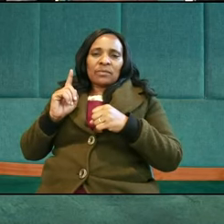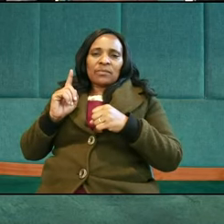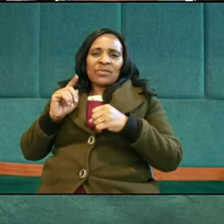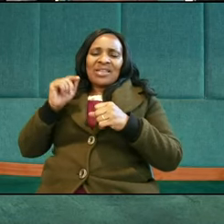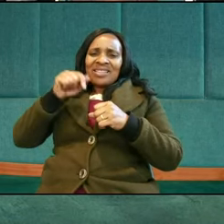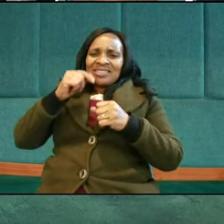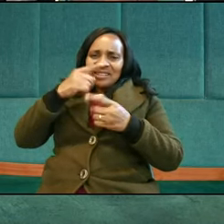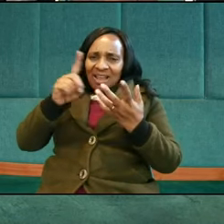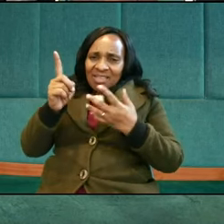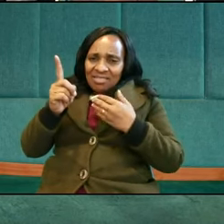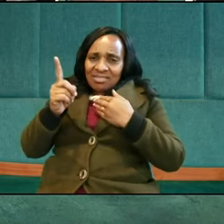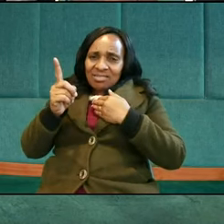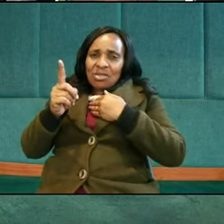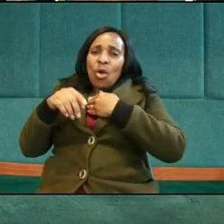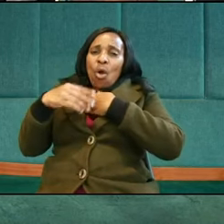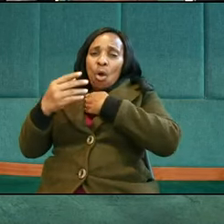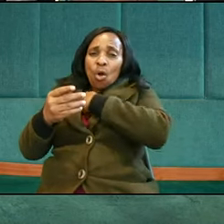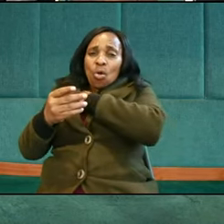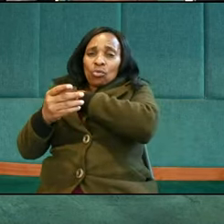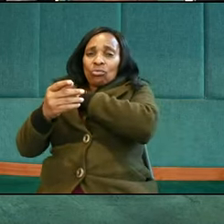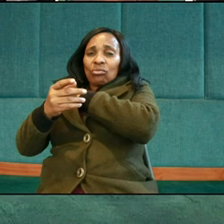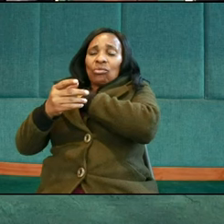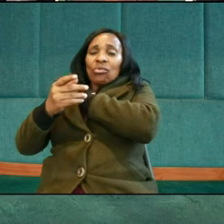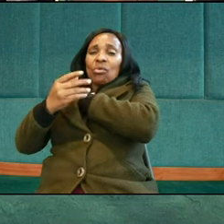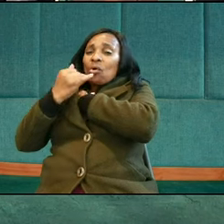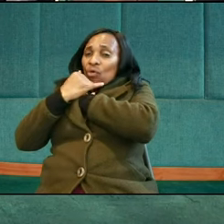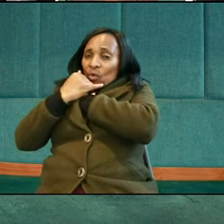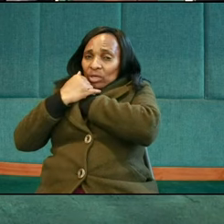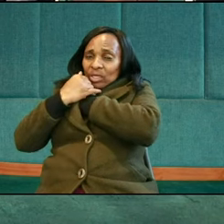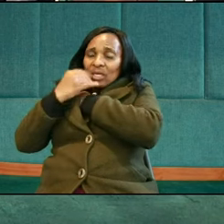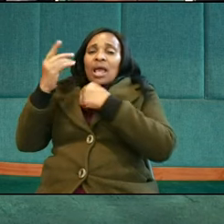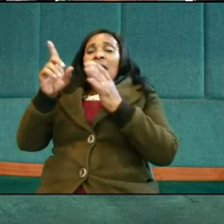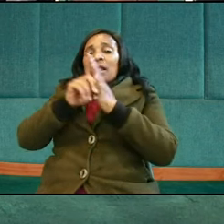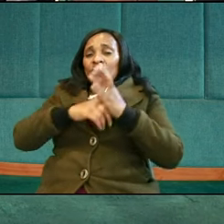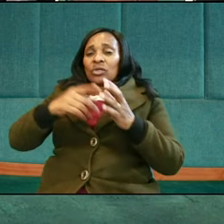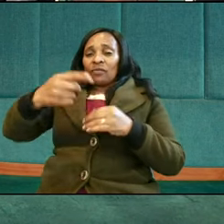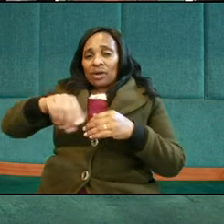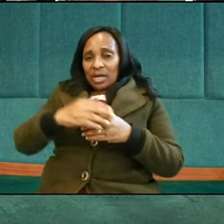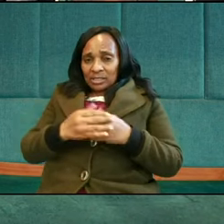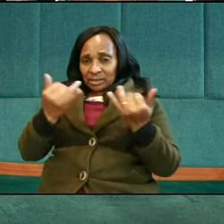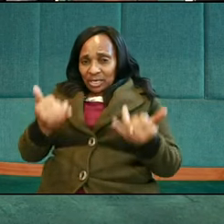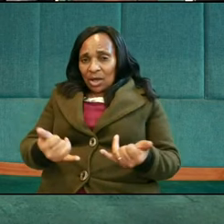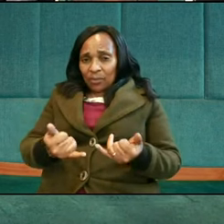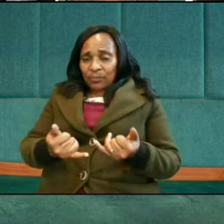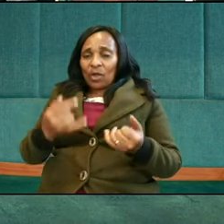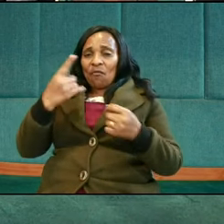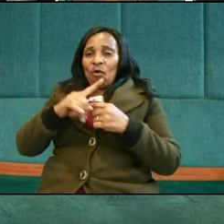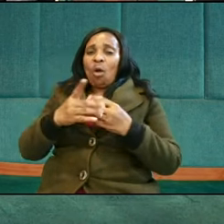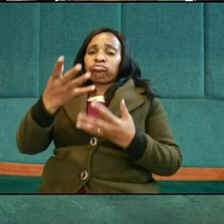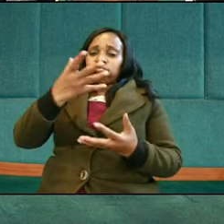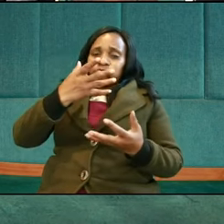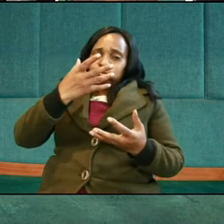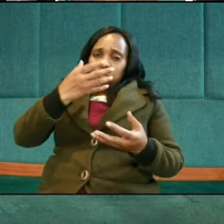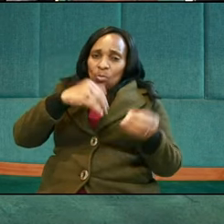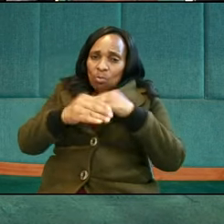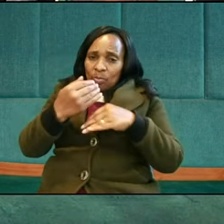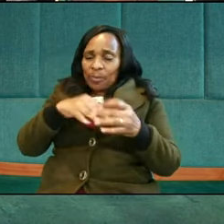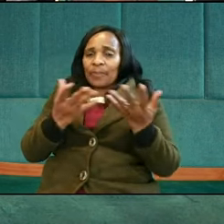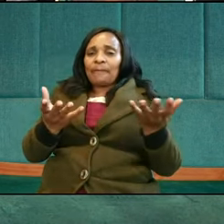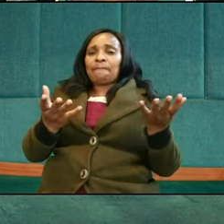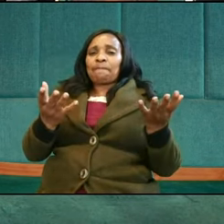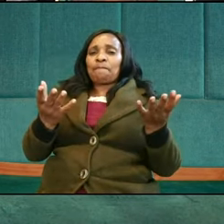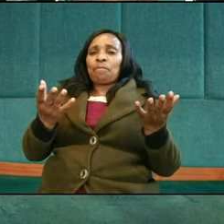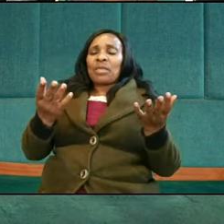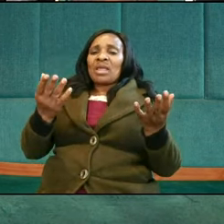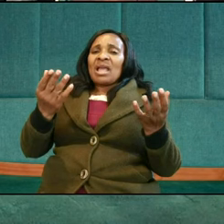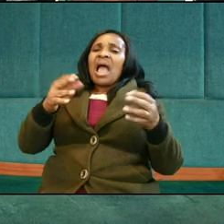this right or wrong? And there's a lesson for us here. There's a lesson for compromise. There's a theory that